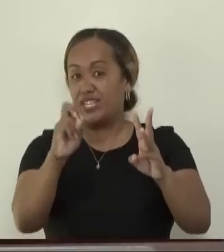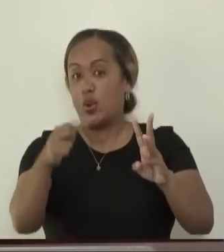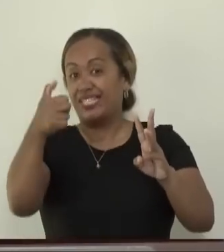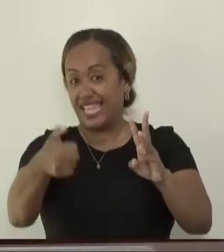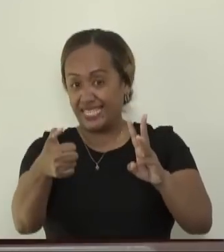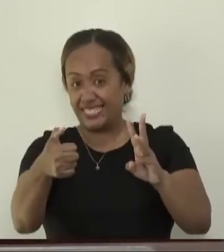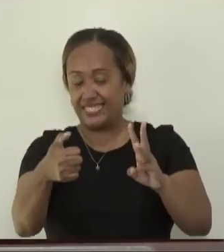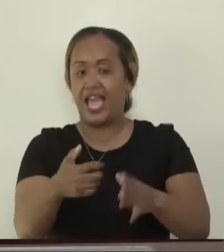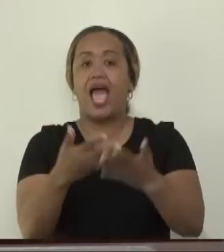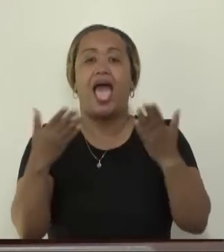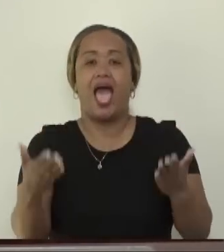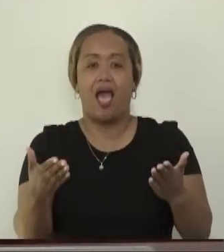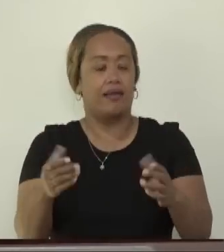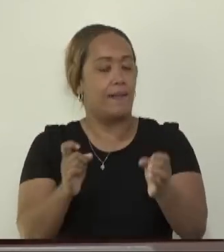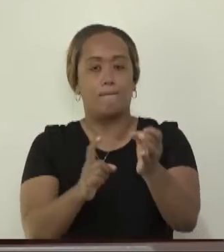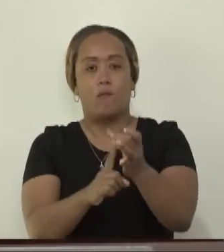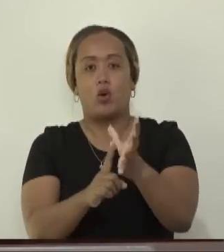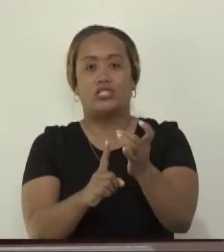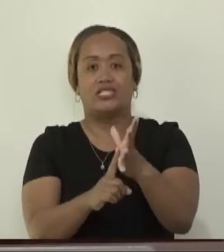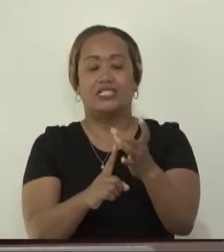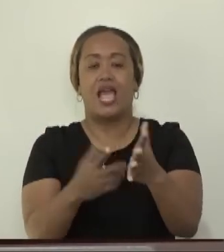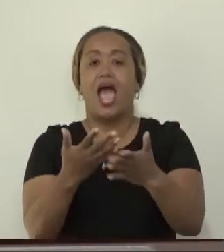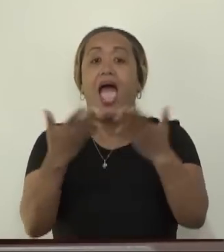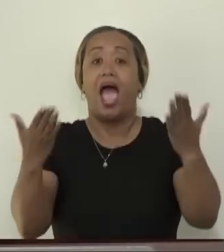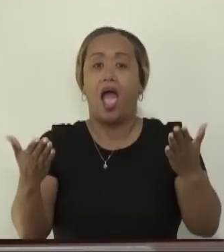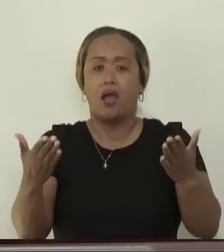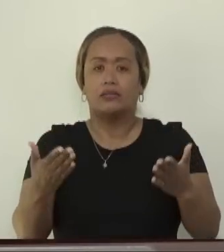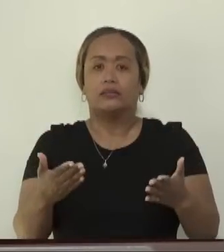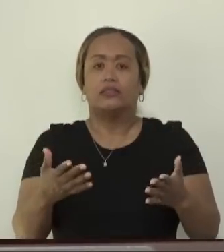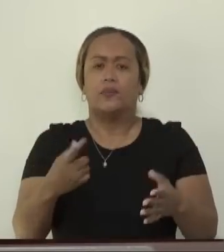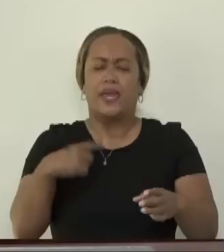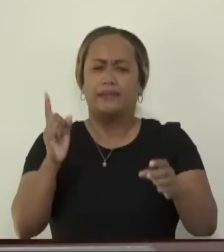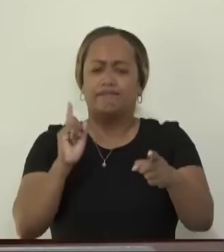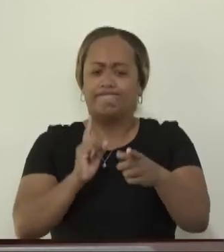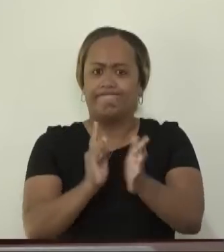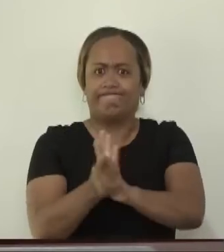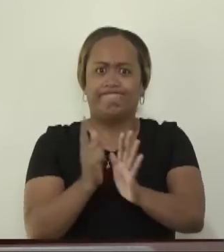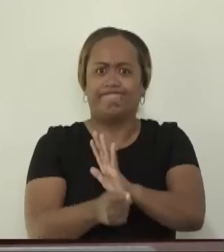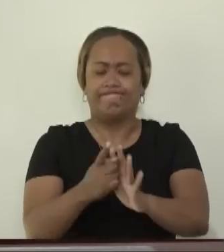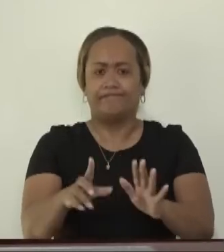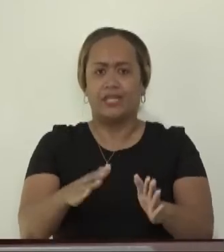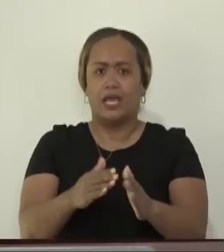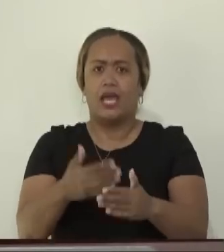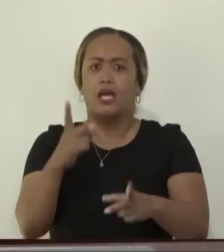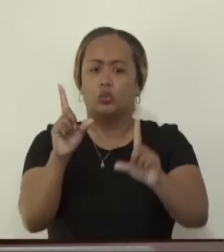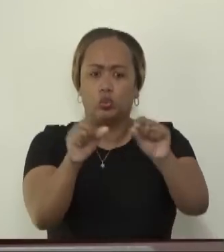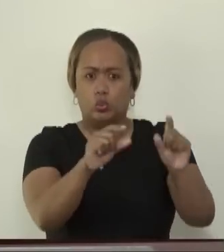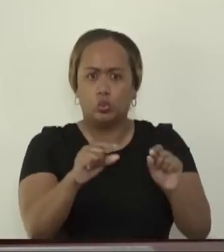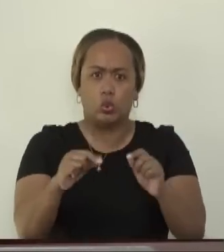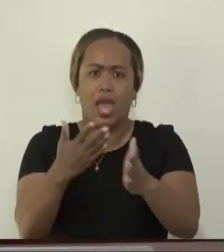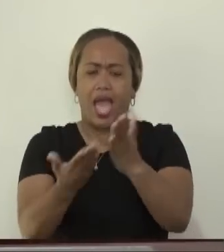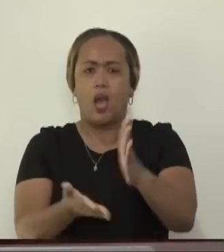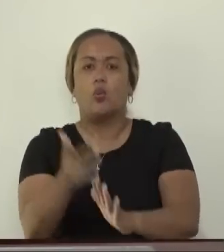2026 is a critical one, where urgent steps need to be taken to address the high